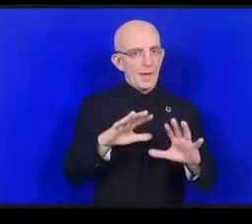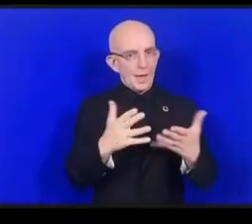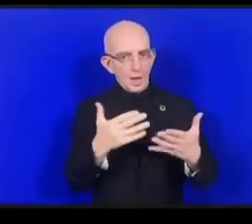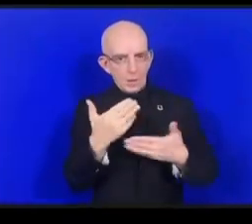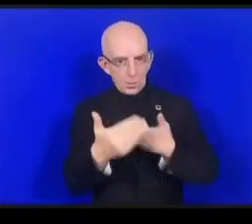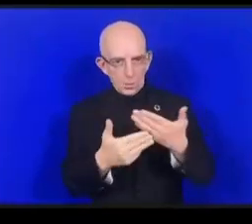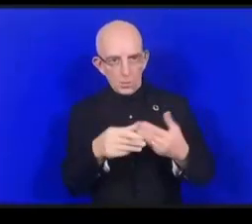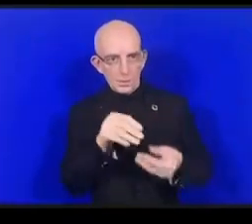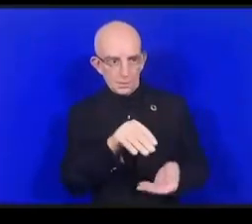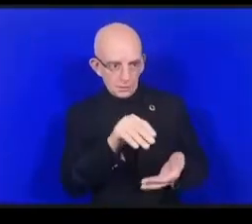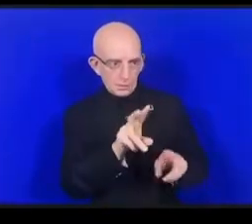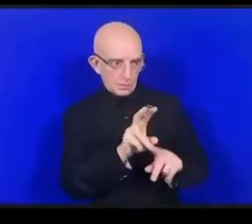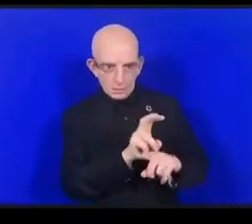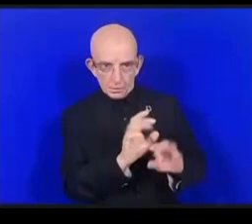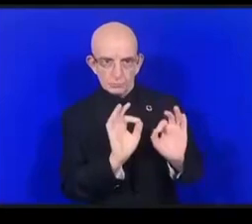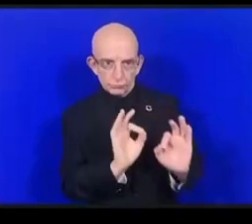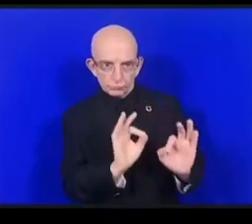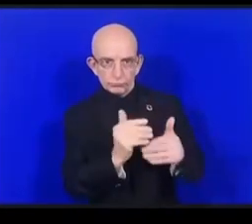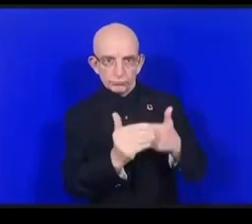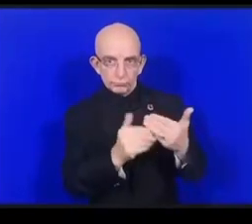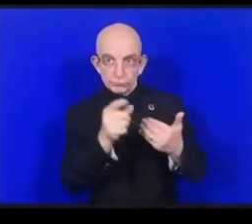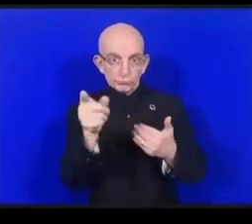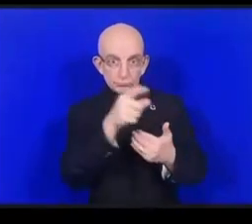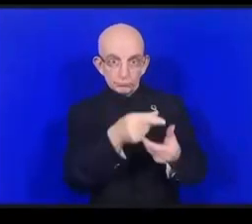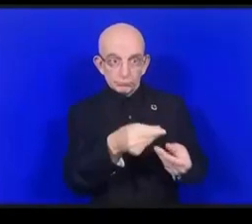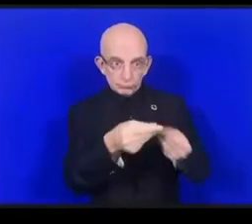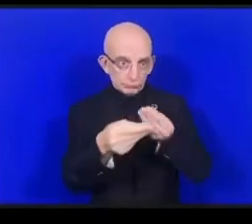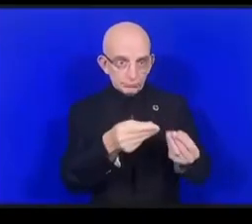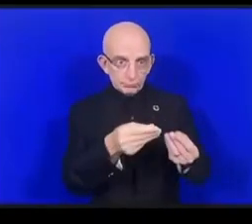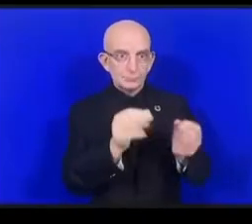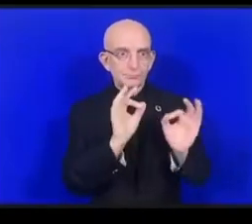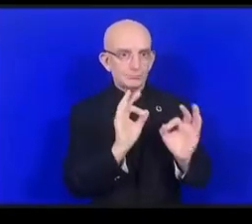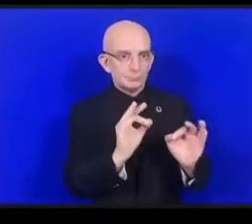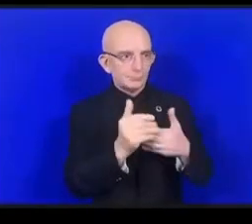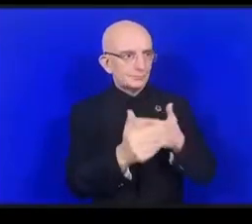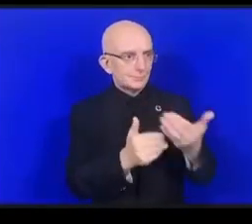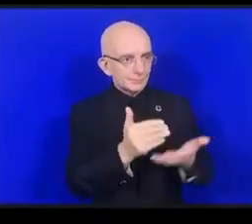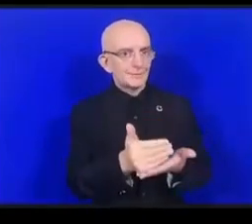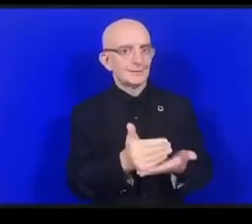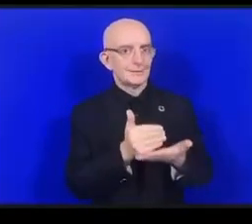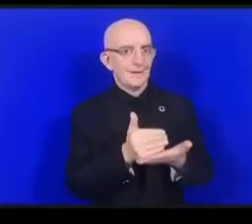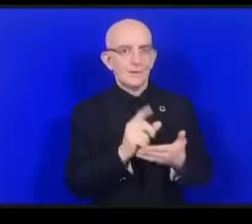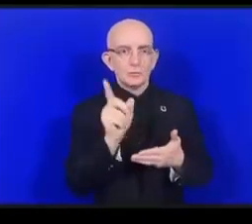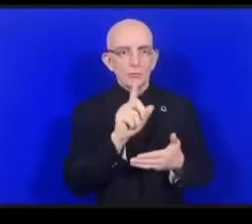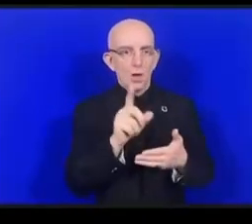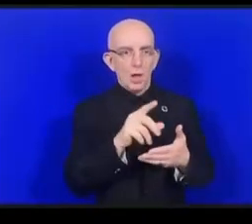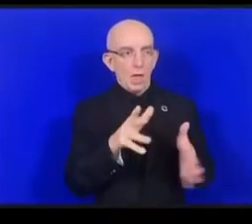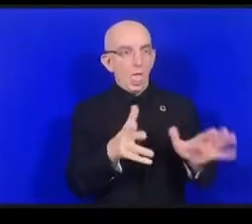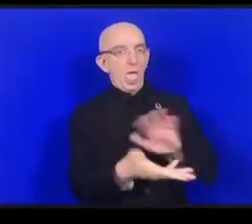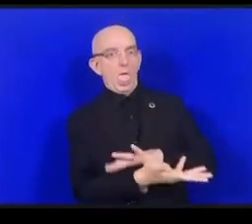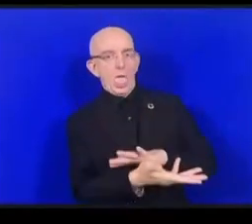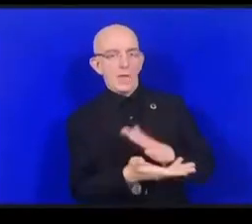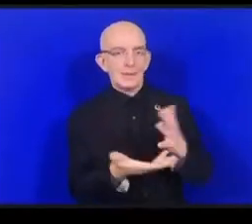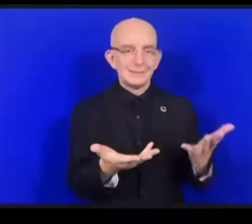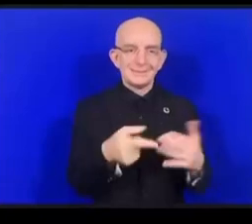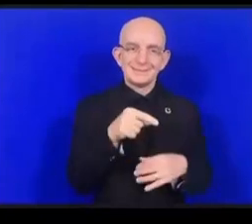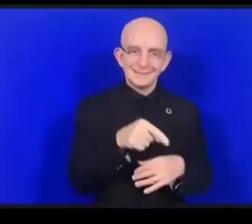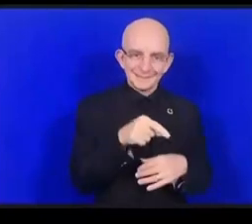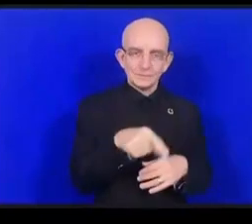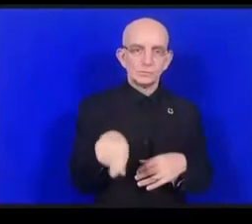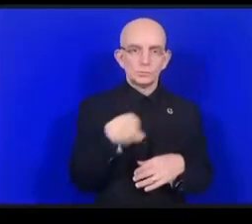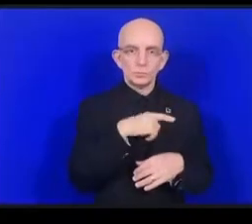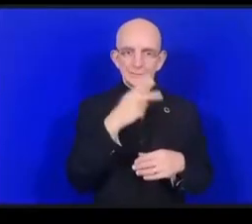been established, and now we start looking at the impact analysis of Internet of Things,